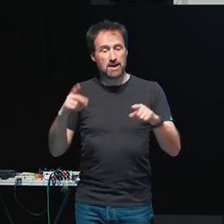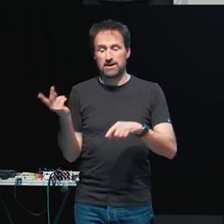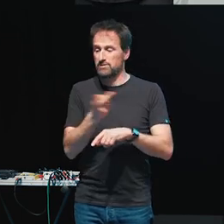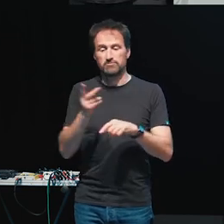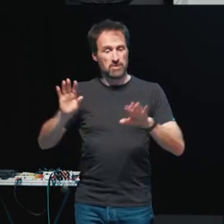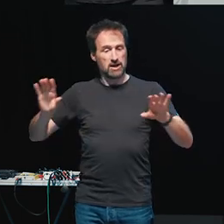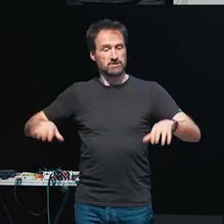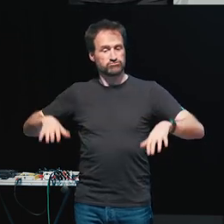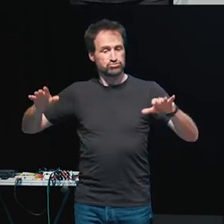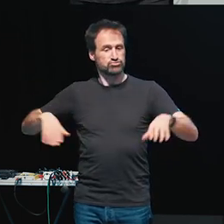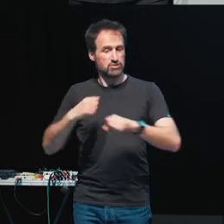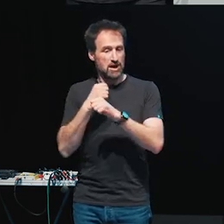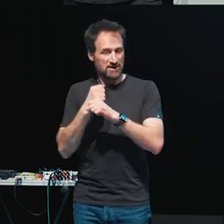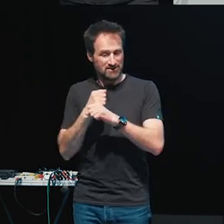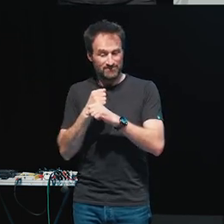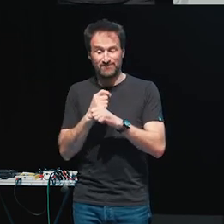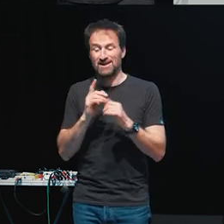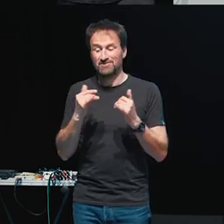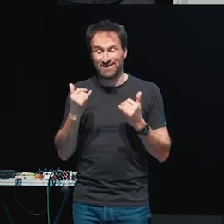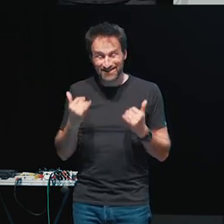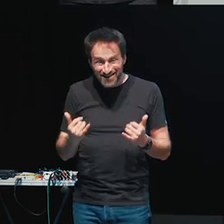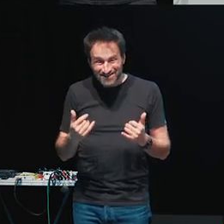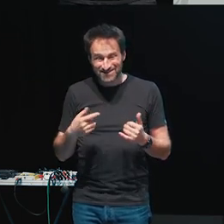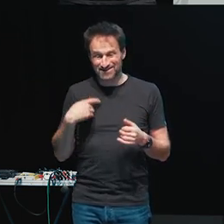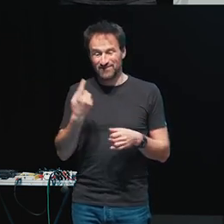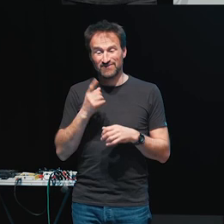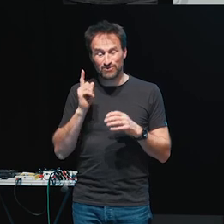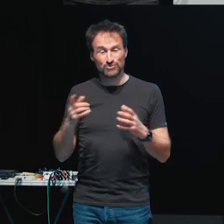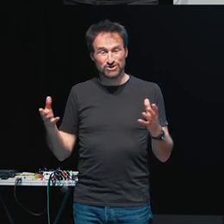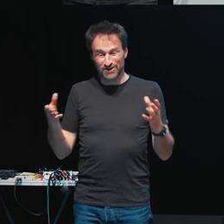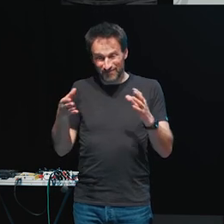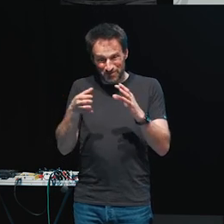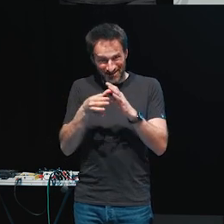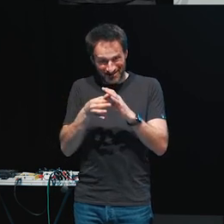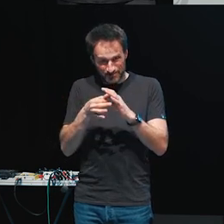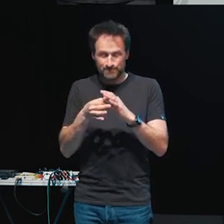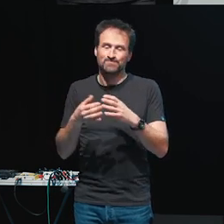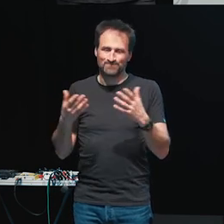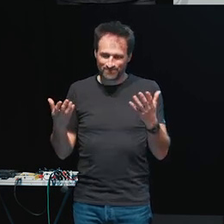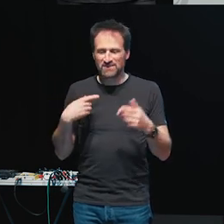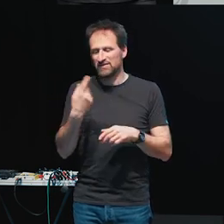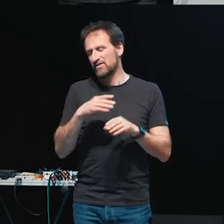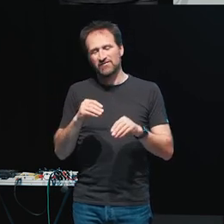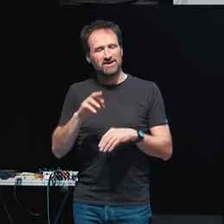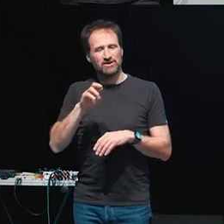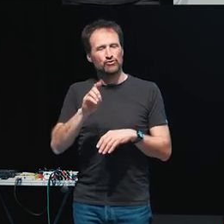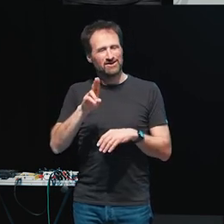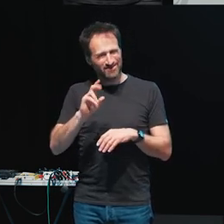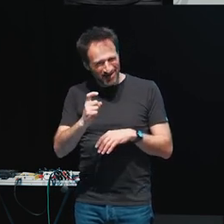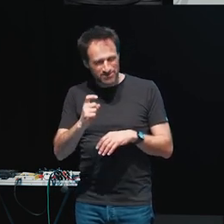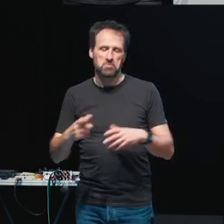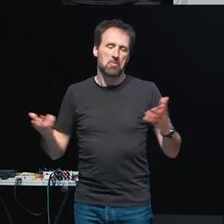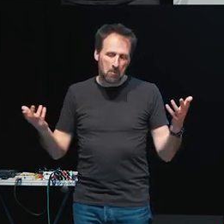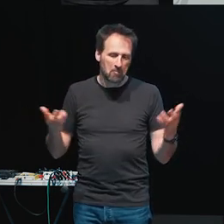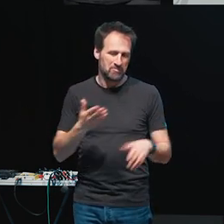awesome. But now we need to connect them. And since we are using Redux, this is very, very simple. We can just pull data